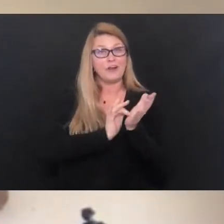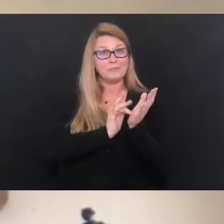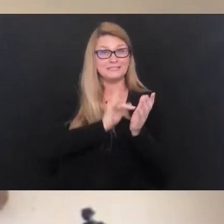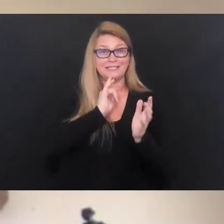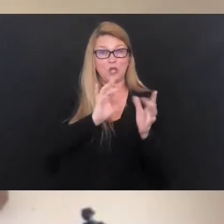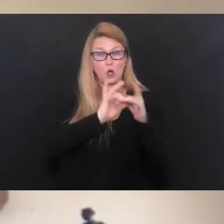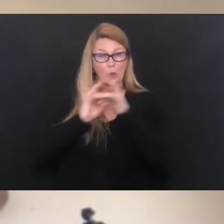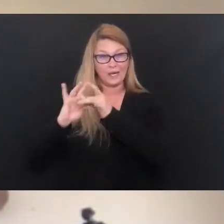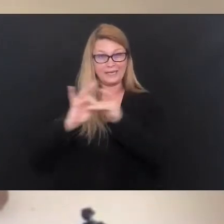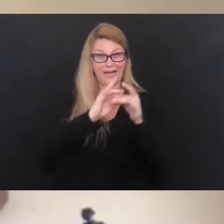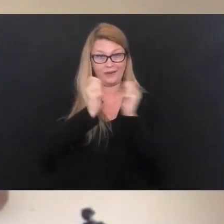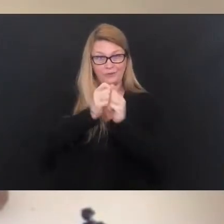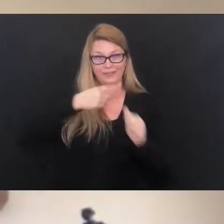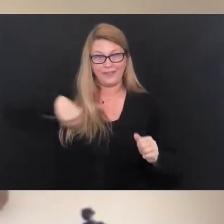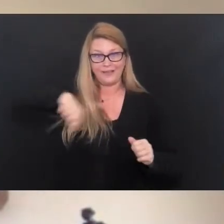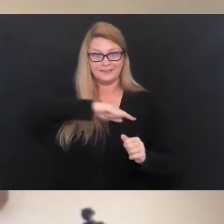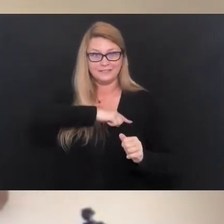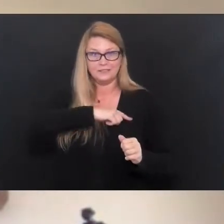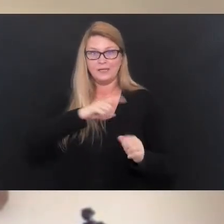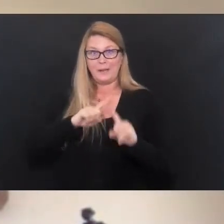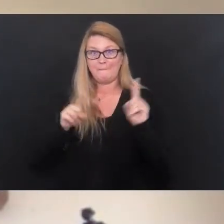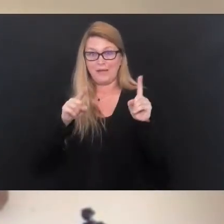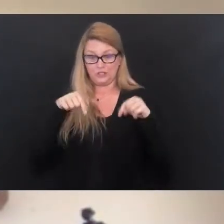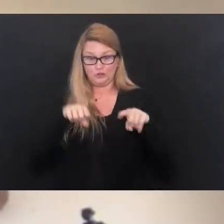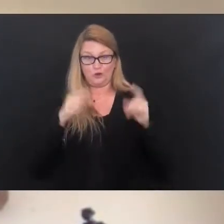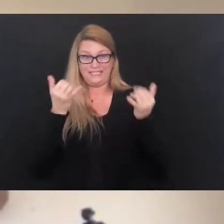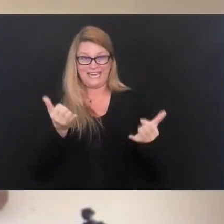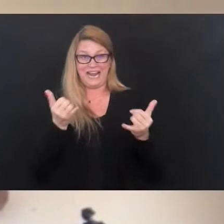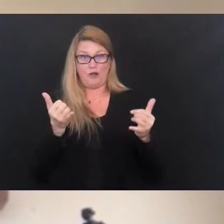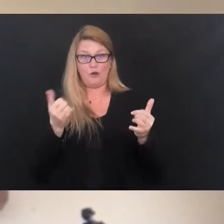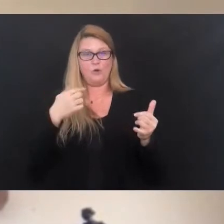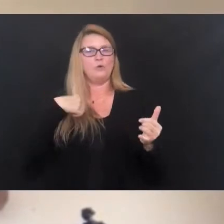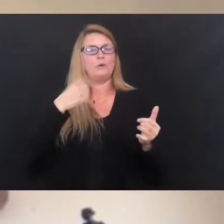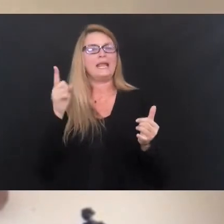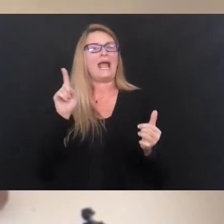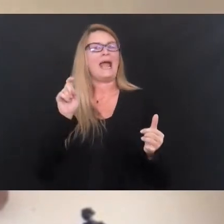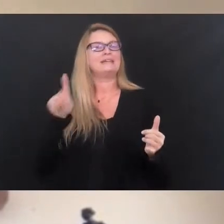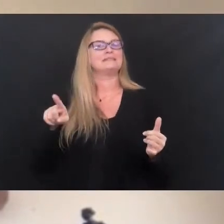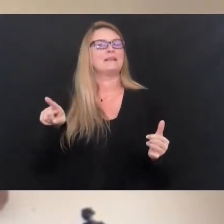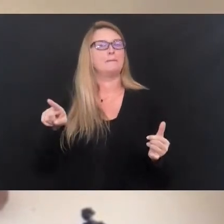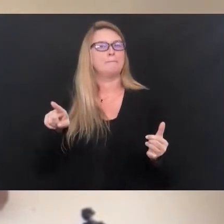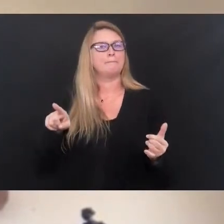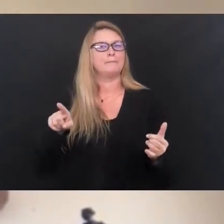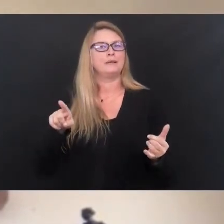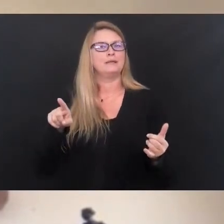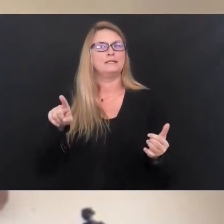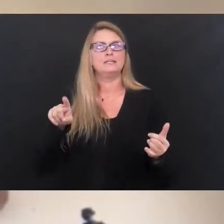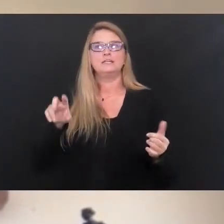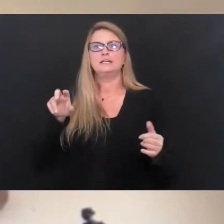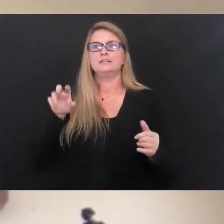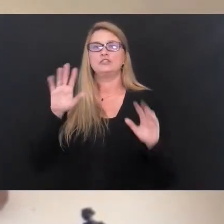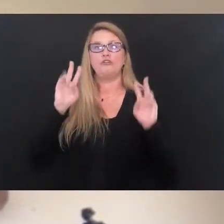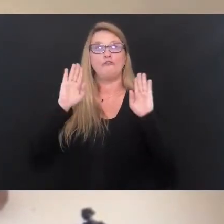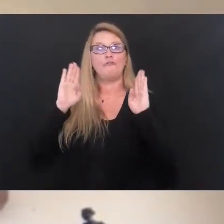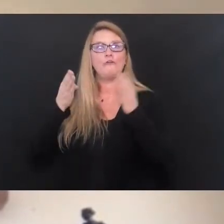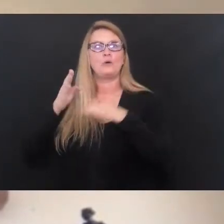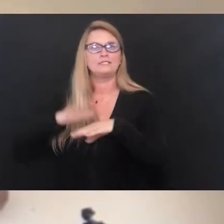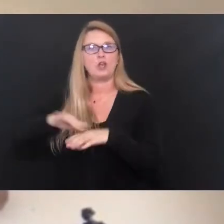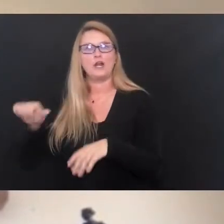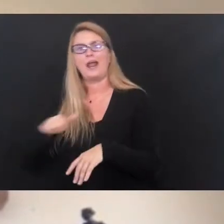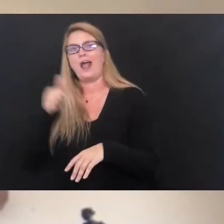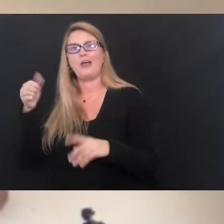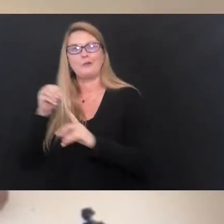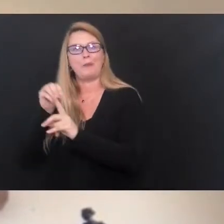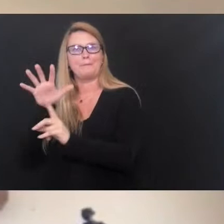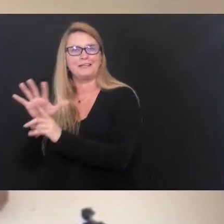us. But what we've asked them to do in this phase is to start to look at other populations that they